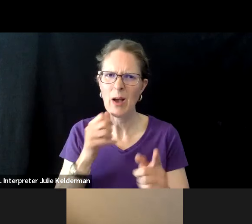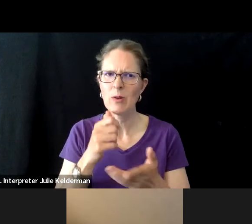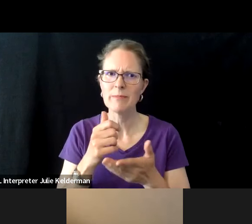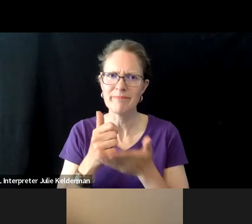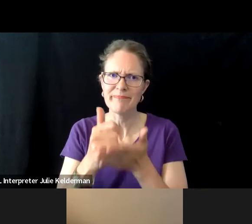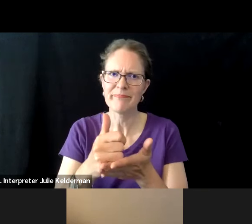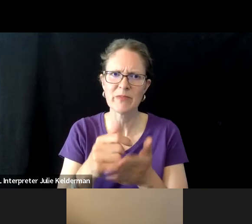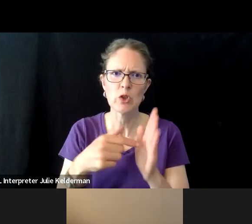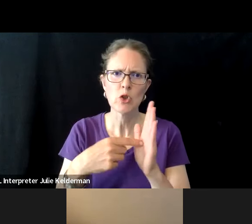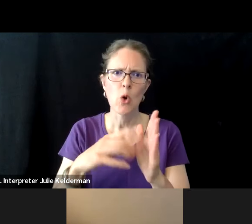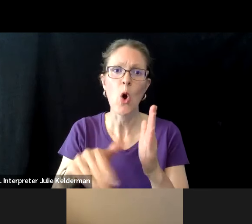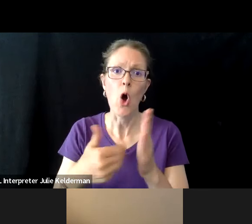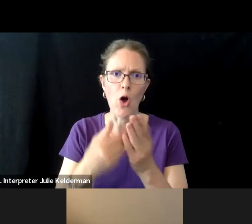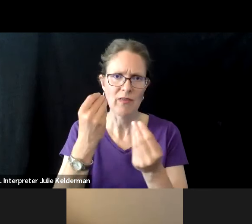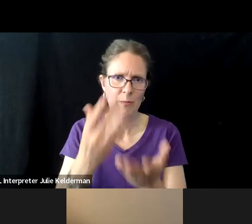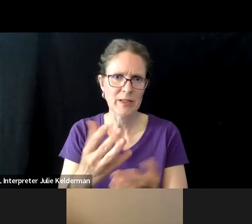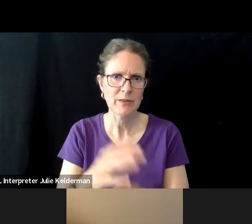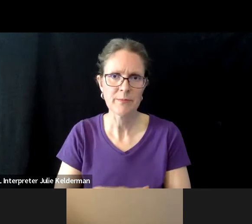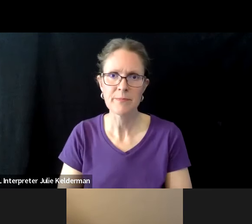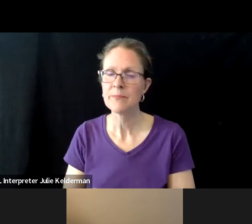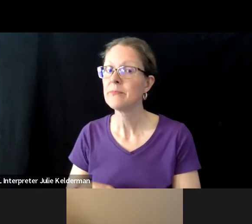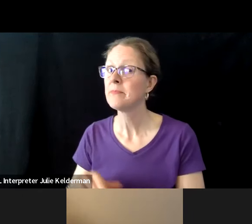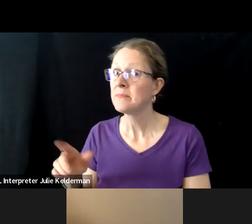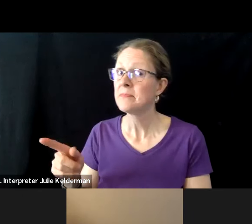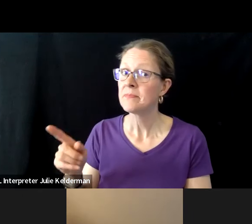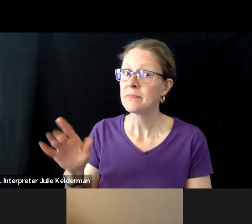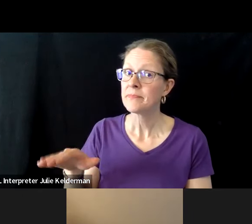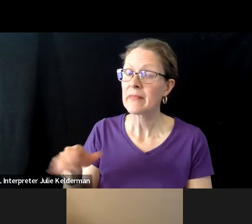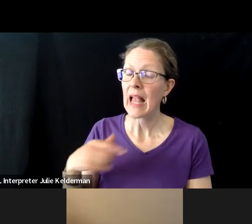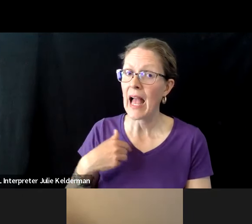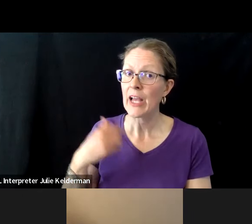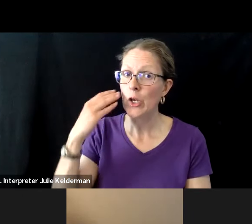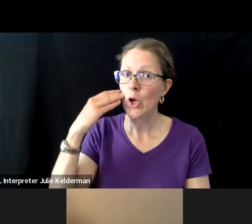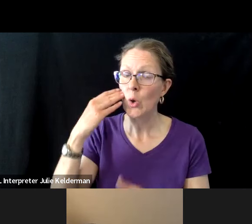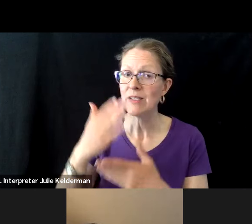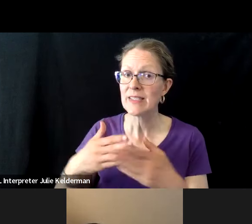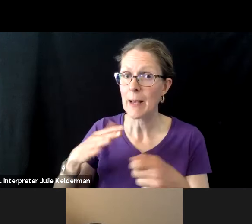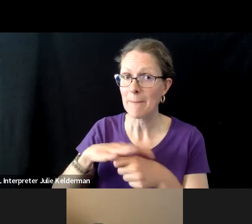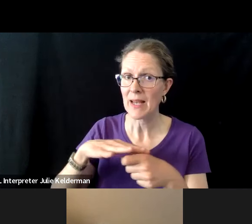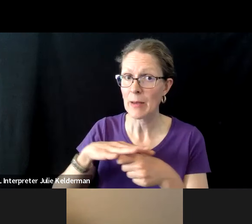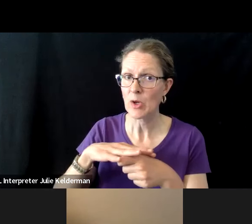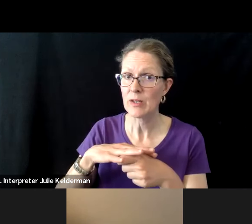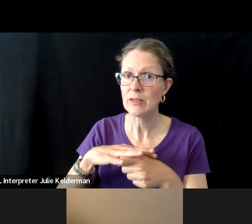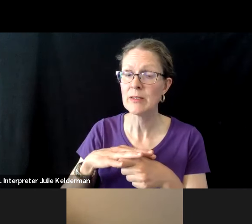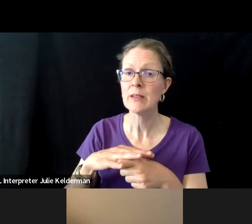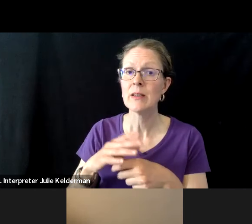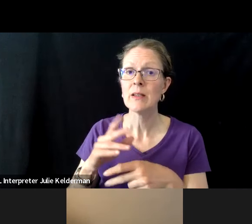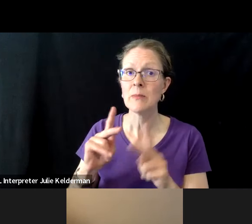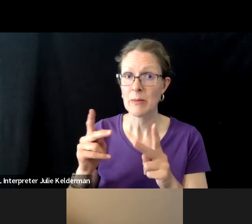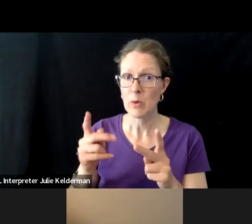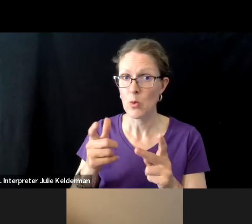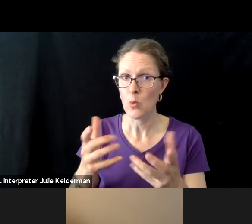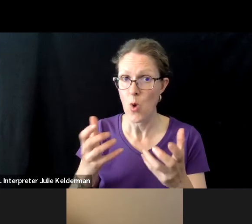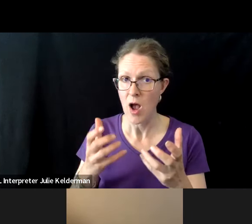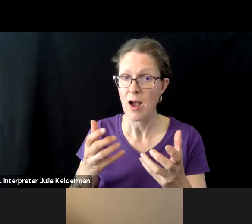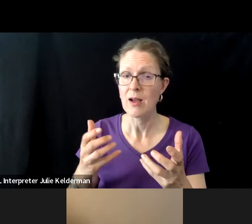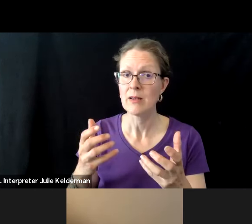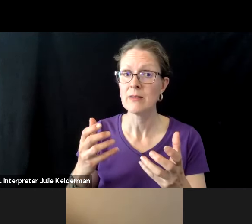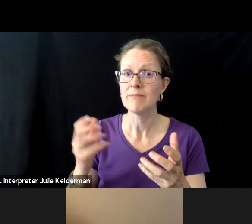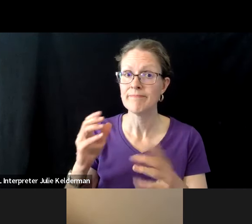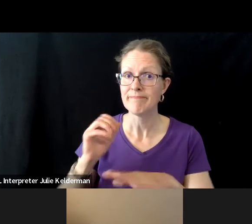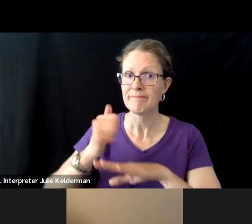Yeah. I know in some of the neighborhoods, people who have been applying to install solar systems on their house have actually,